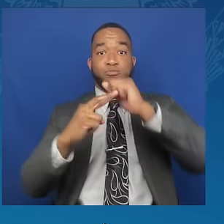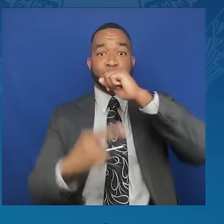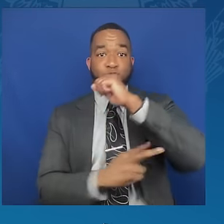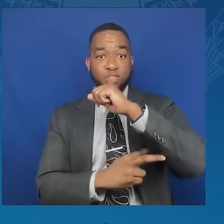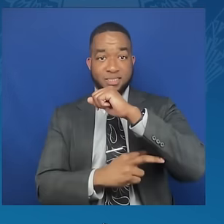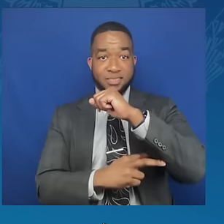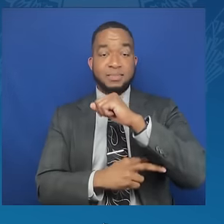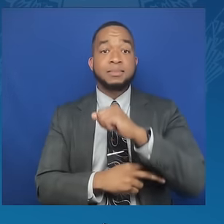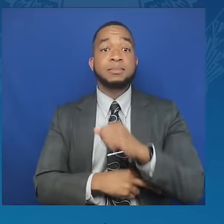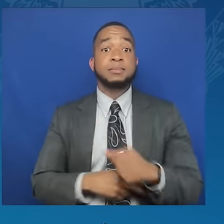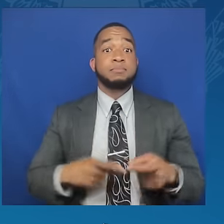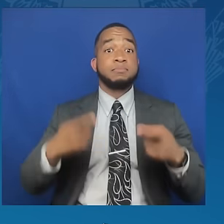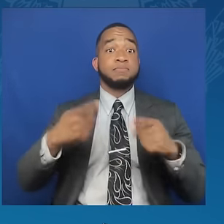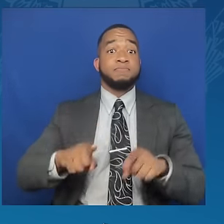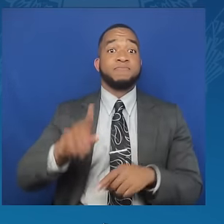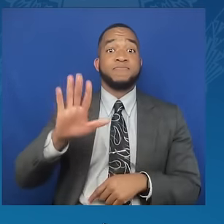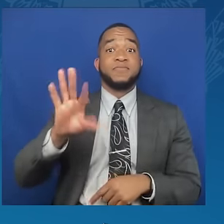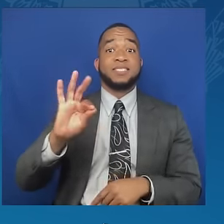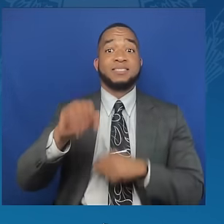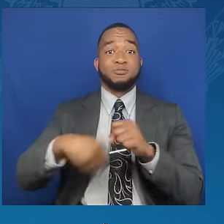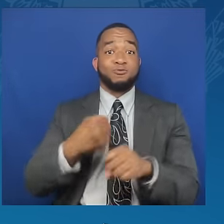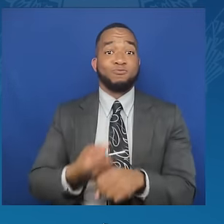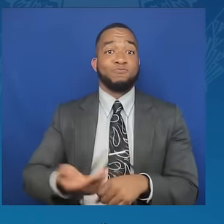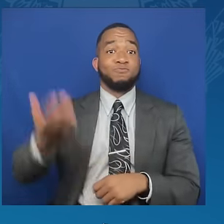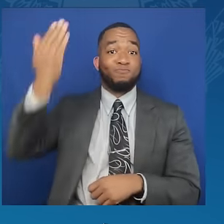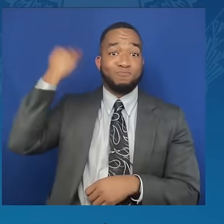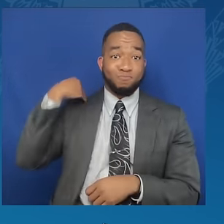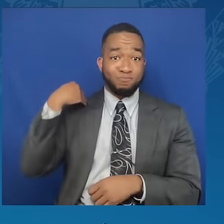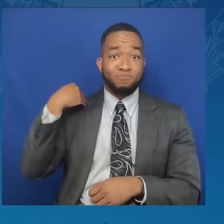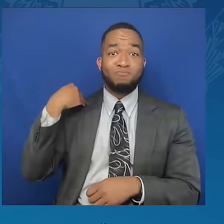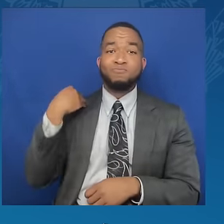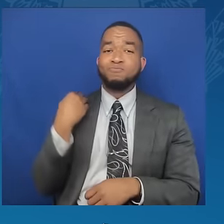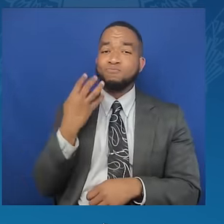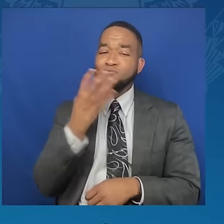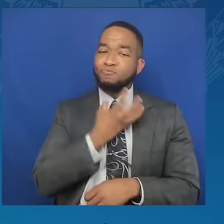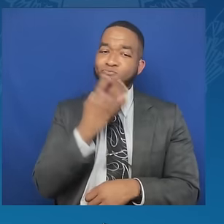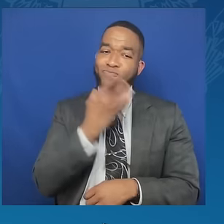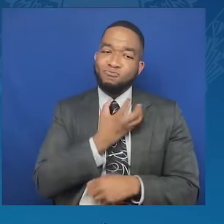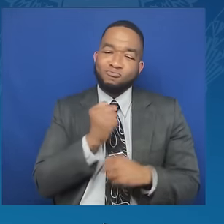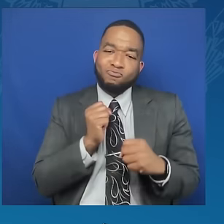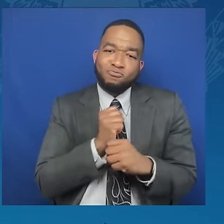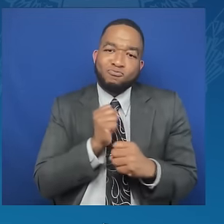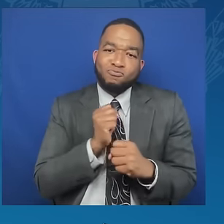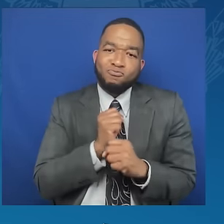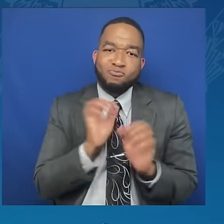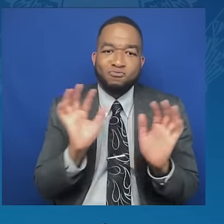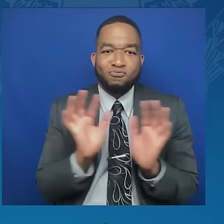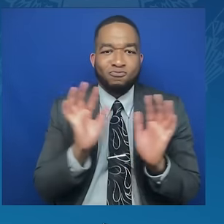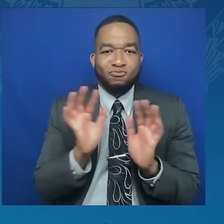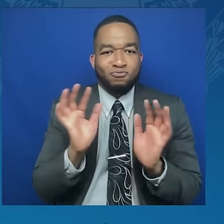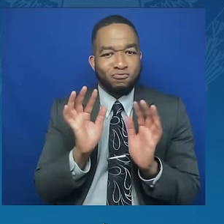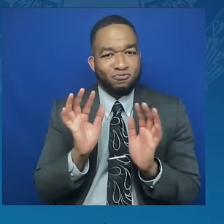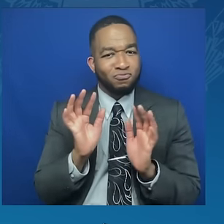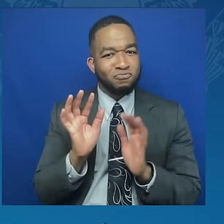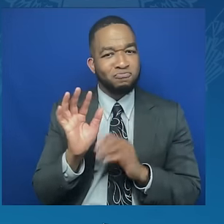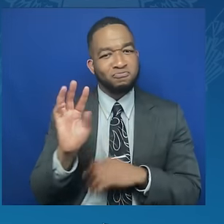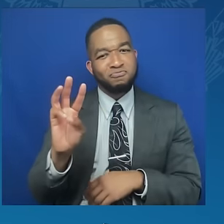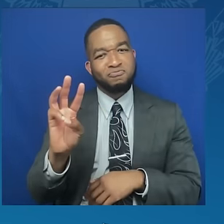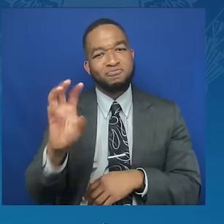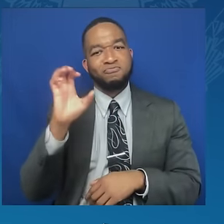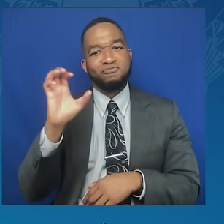morning, 600 brave souls set out from Selma, hand in